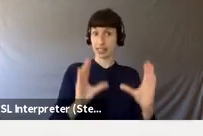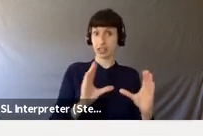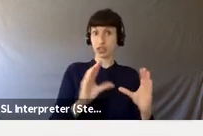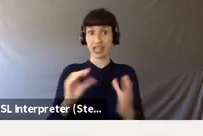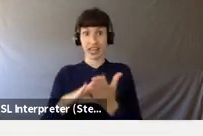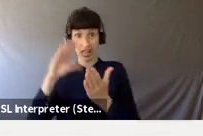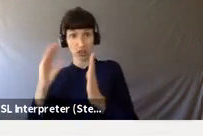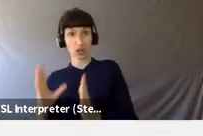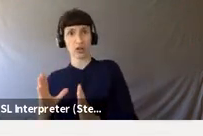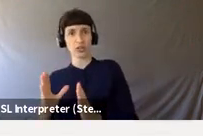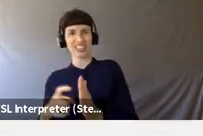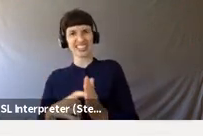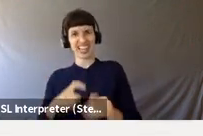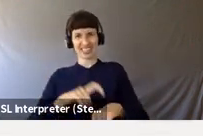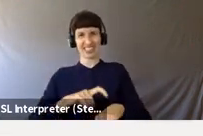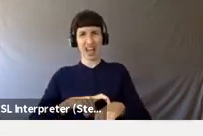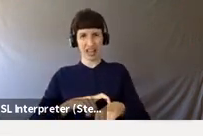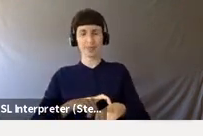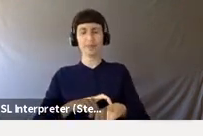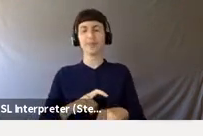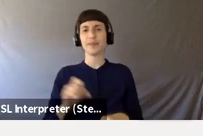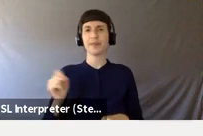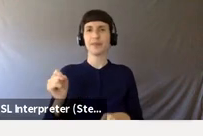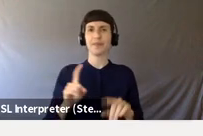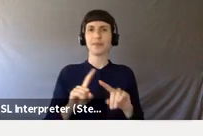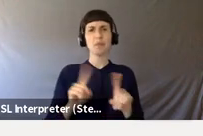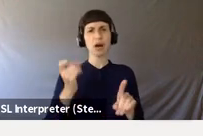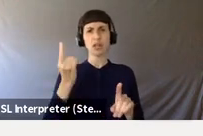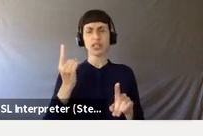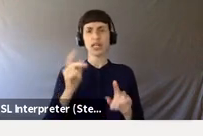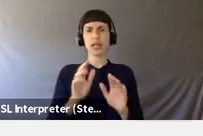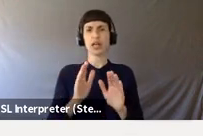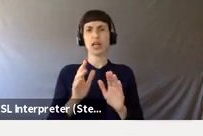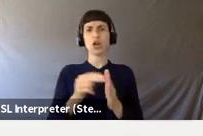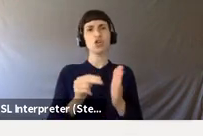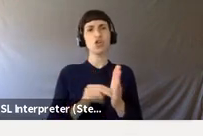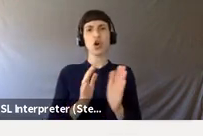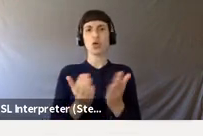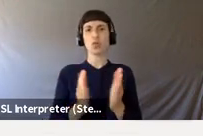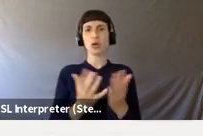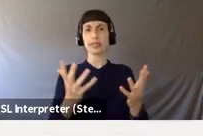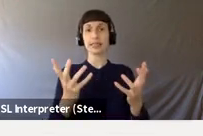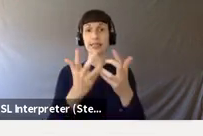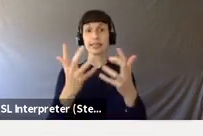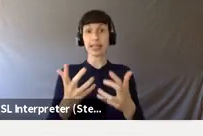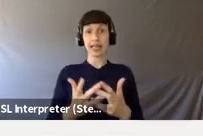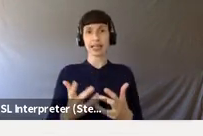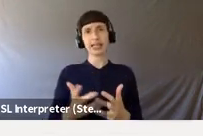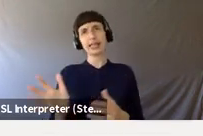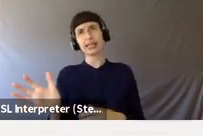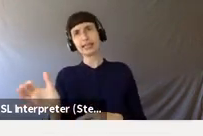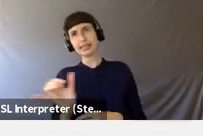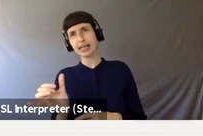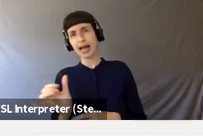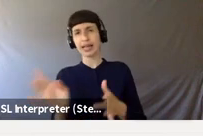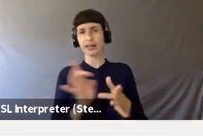bit to do so. But to know this, that these notebooks, they sync up and they're kind of part of OneNote, but they